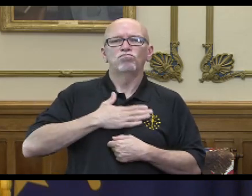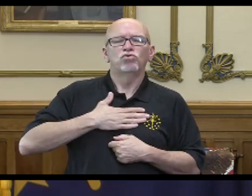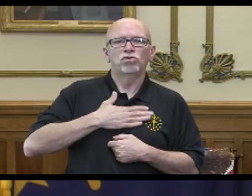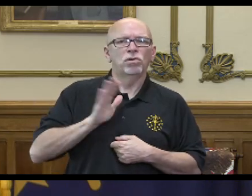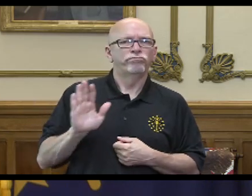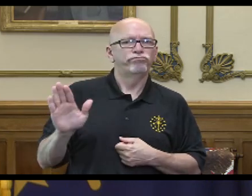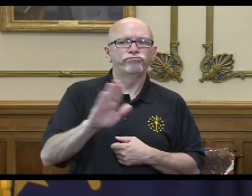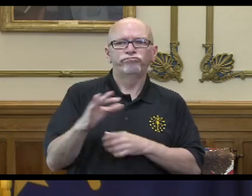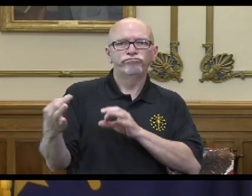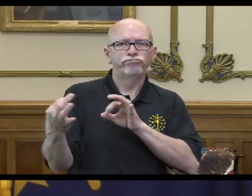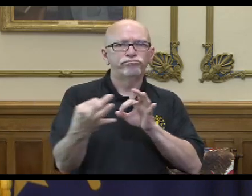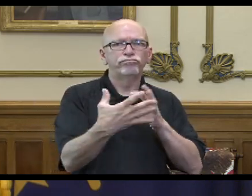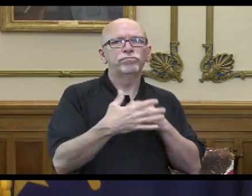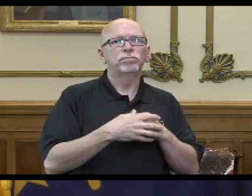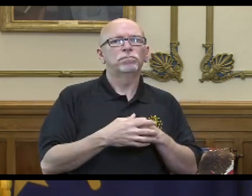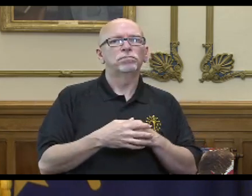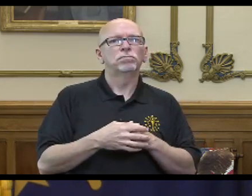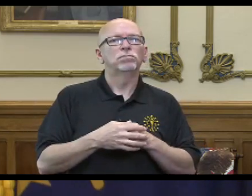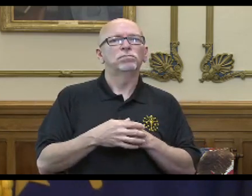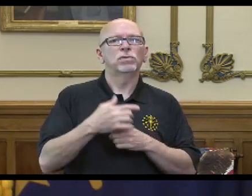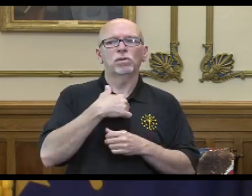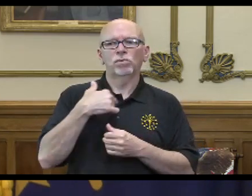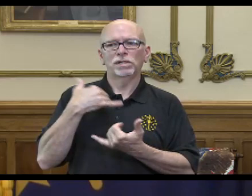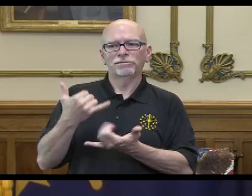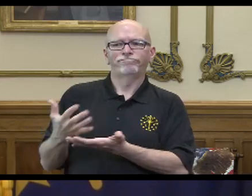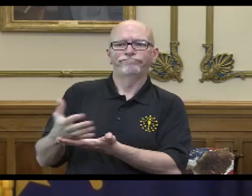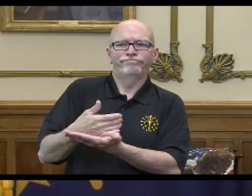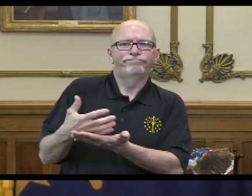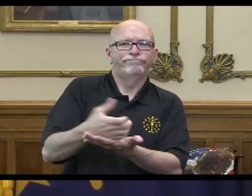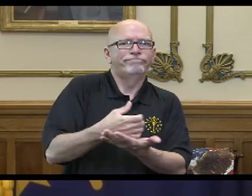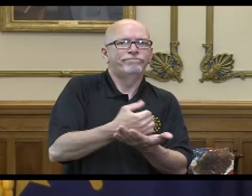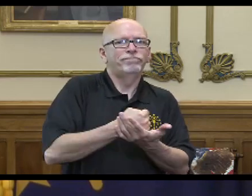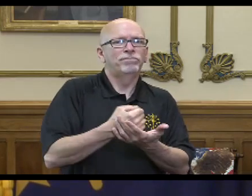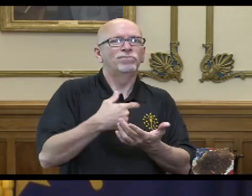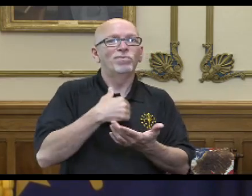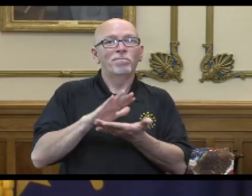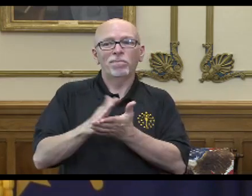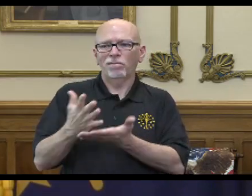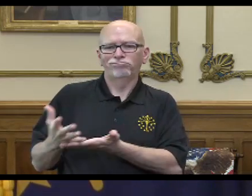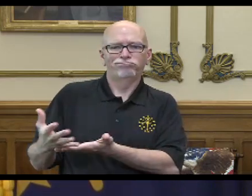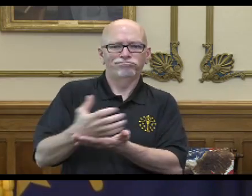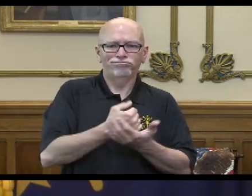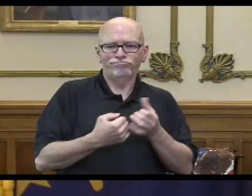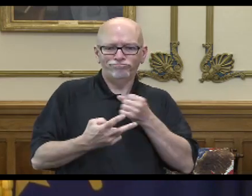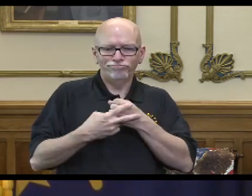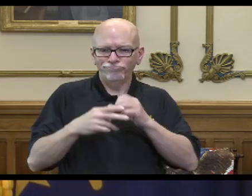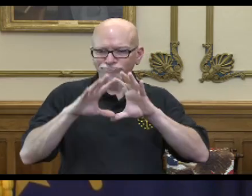their input. We are gathering, we become a repository for lots of